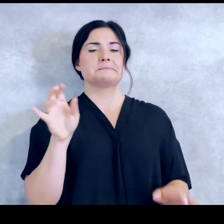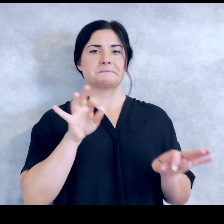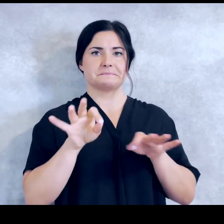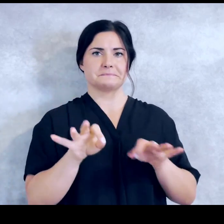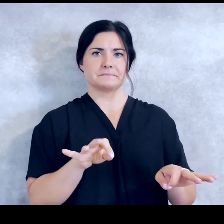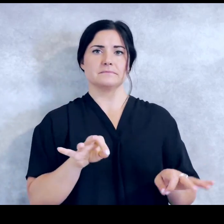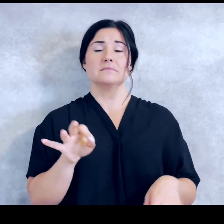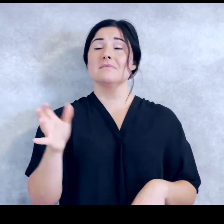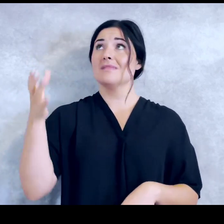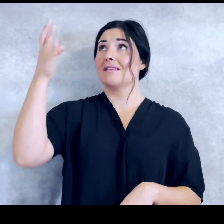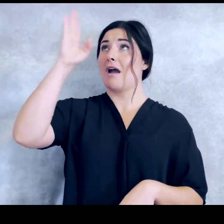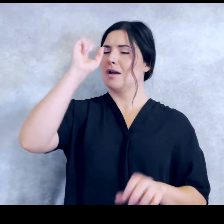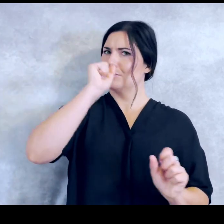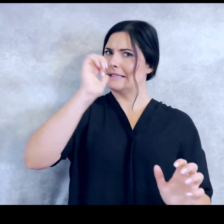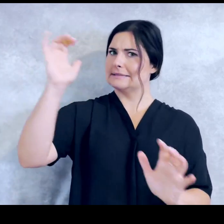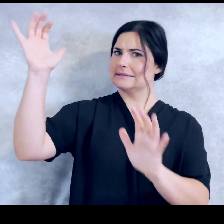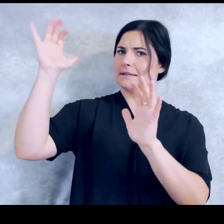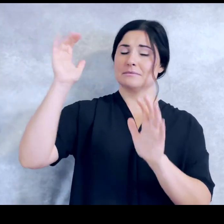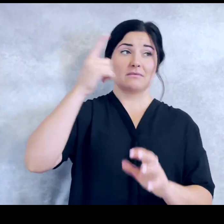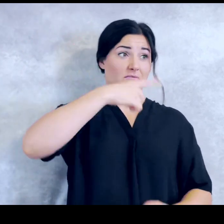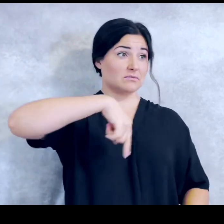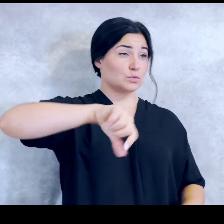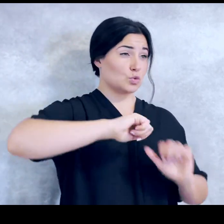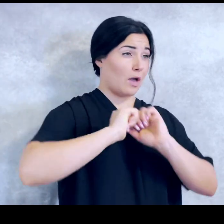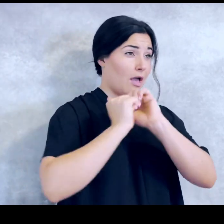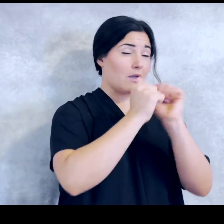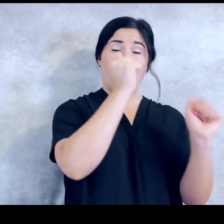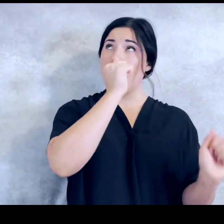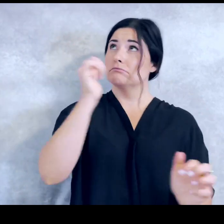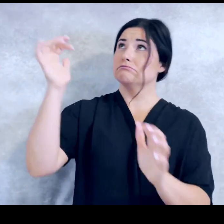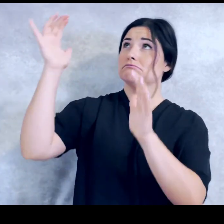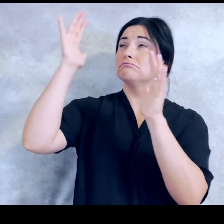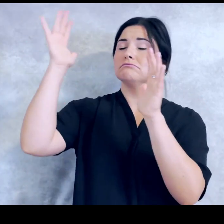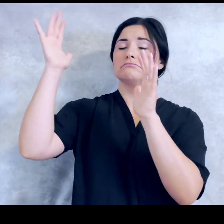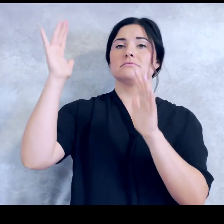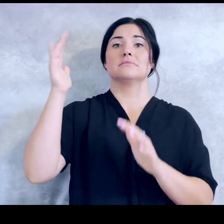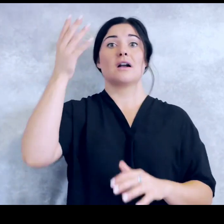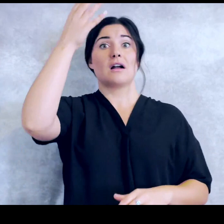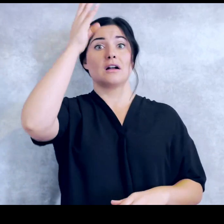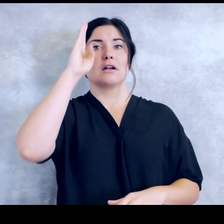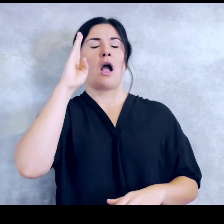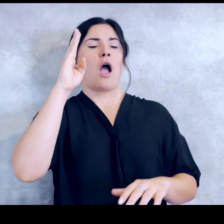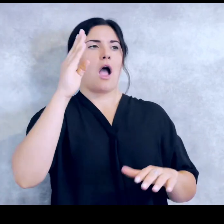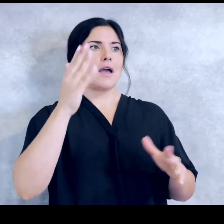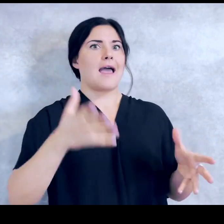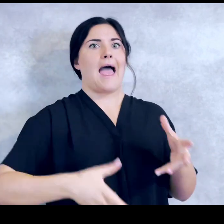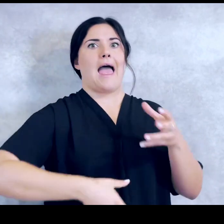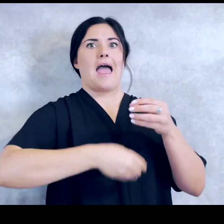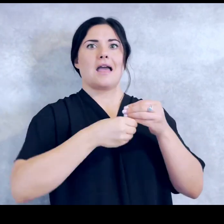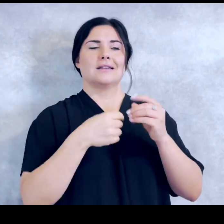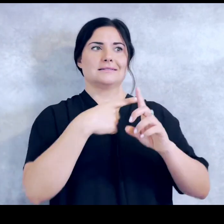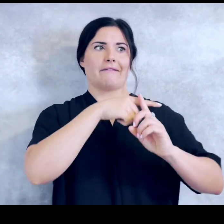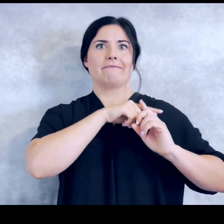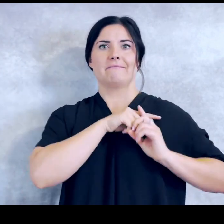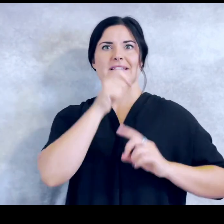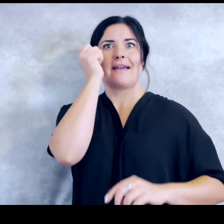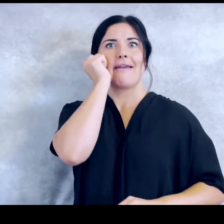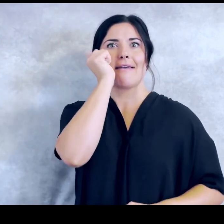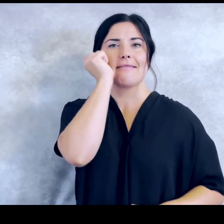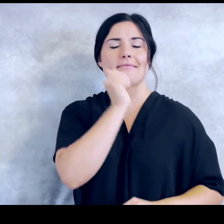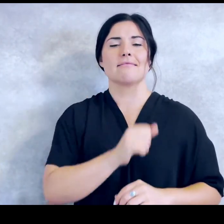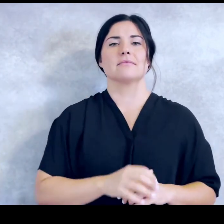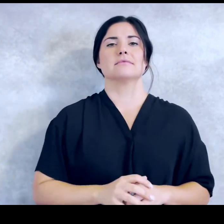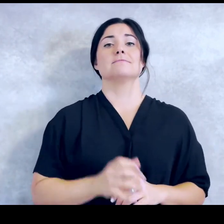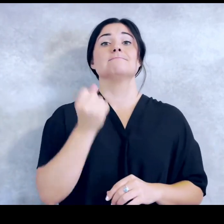God and enjoying the favor of all people, and the Lord added to their number daily those who are being saved. I want you to pay